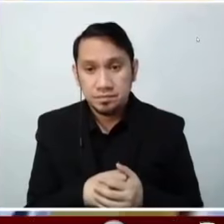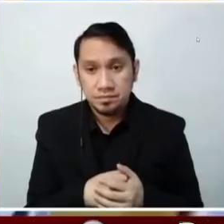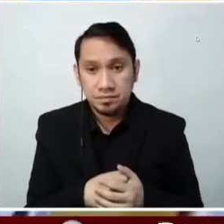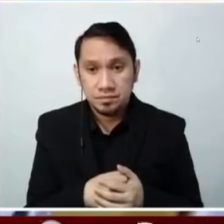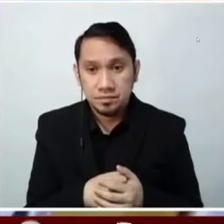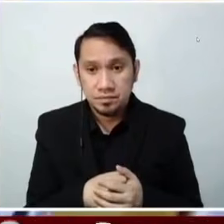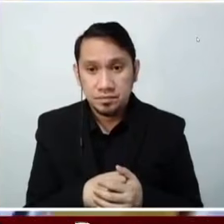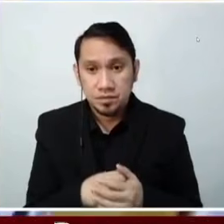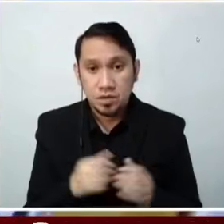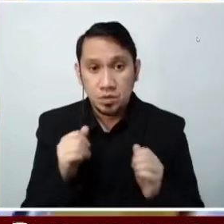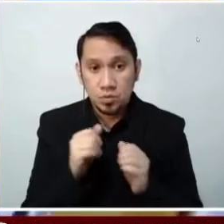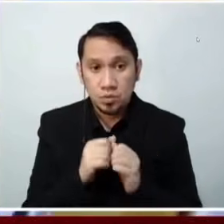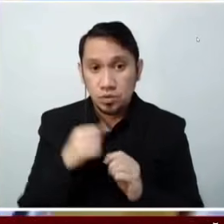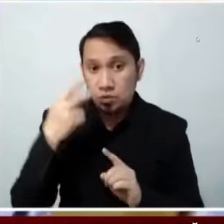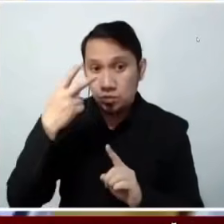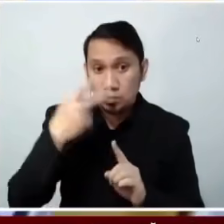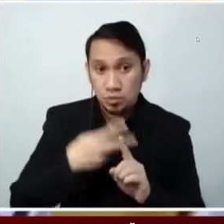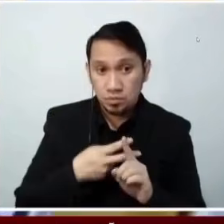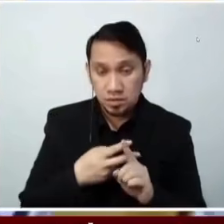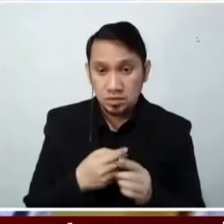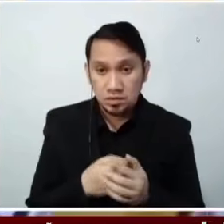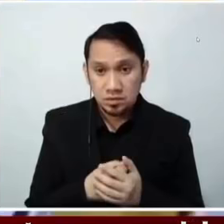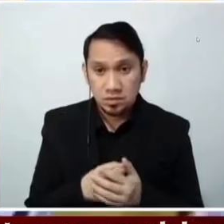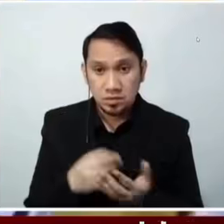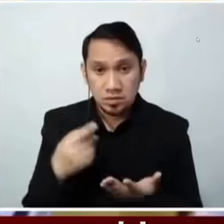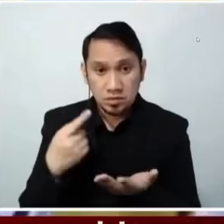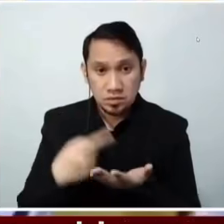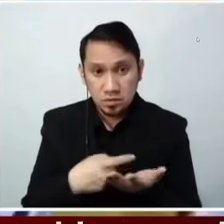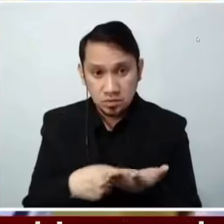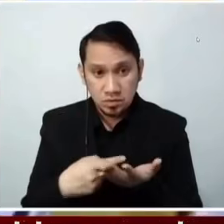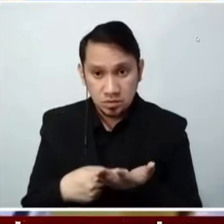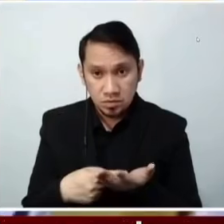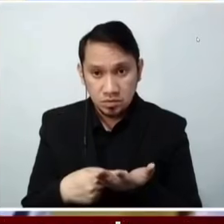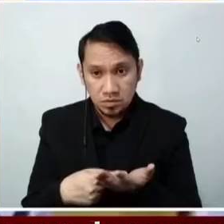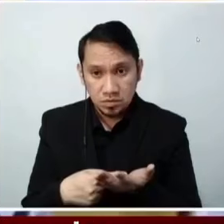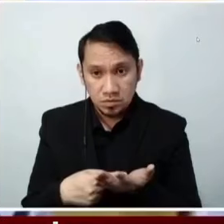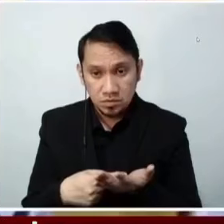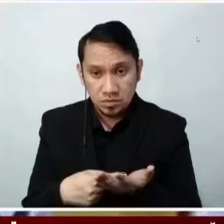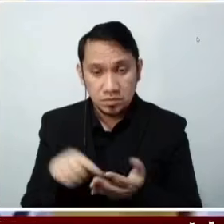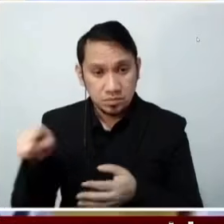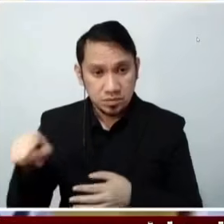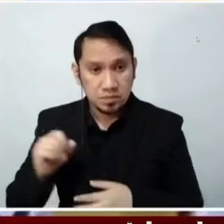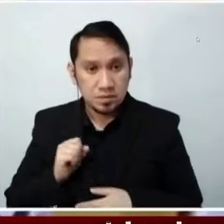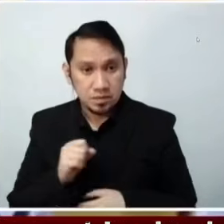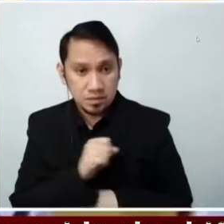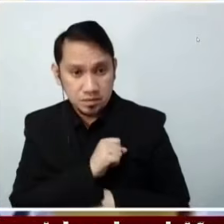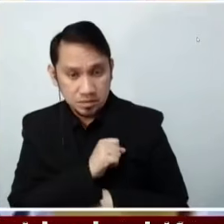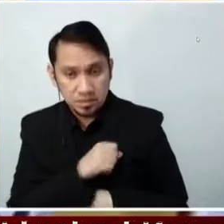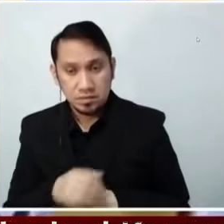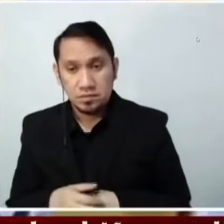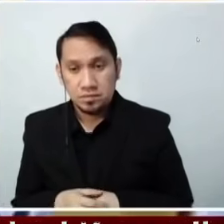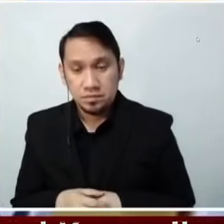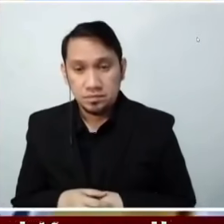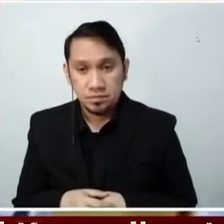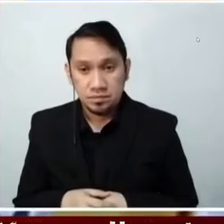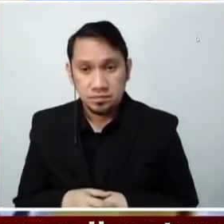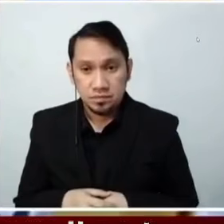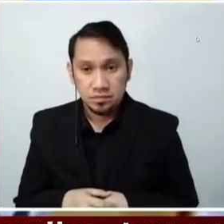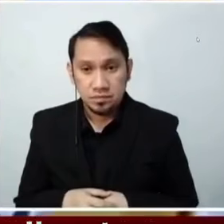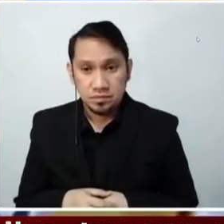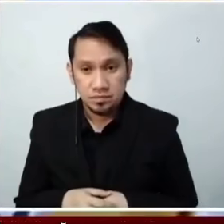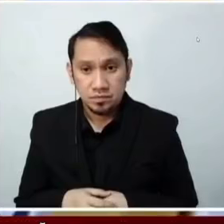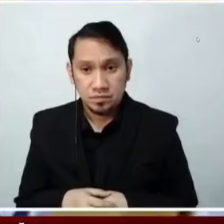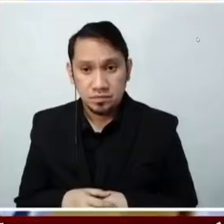nearly 2 months of hearing being conducted by the Senate Blue Ribbon Committee,